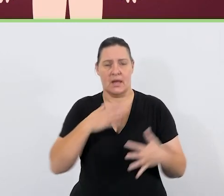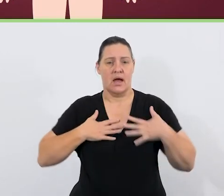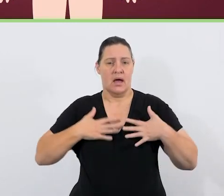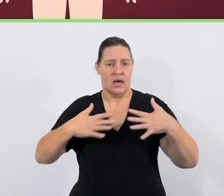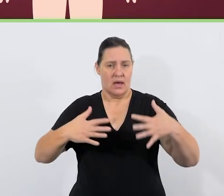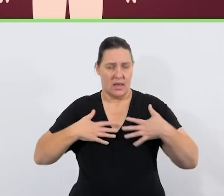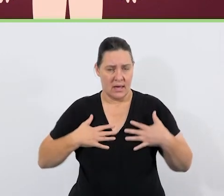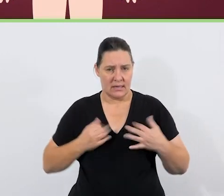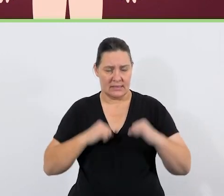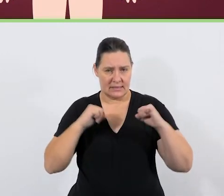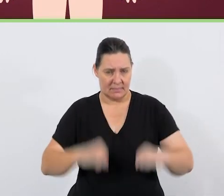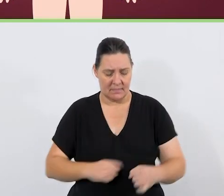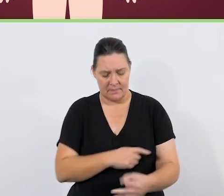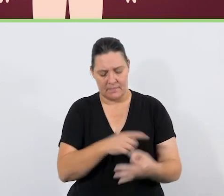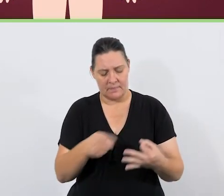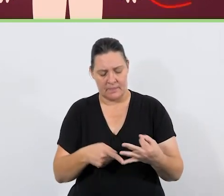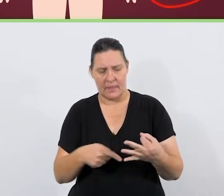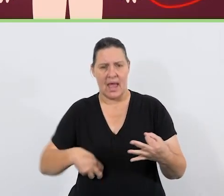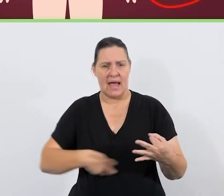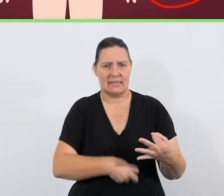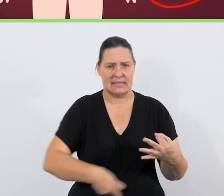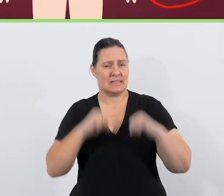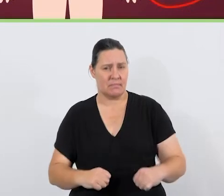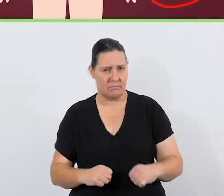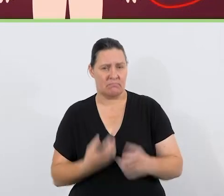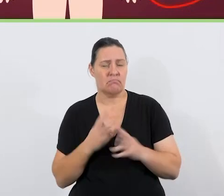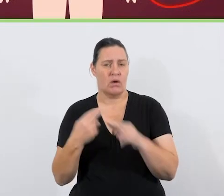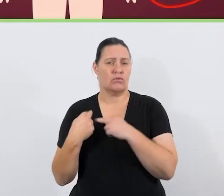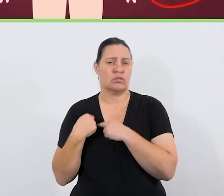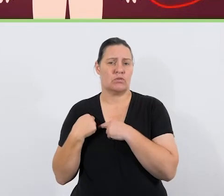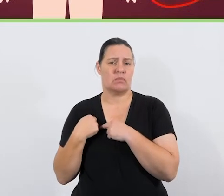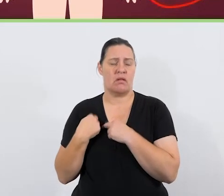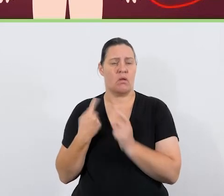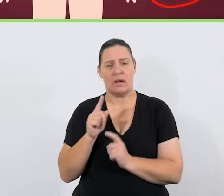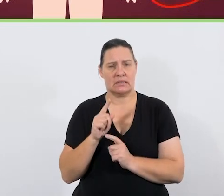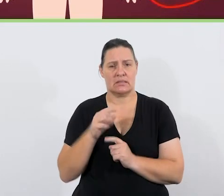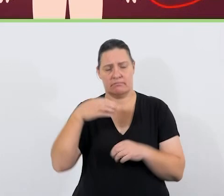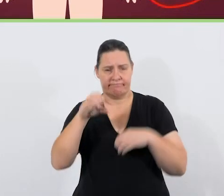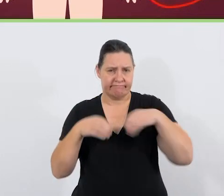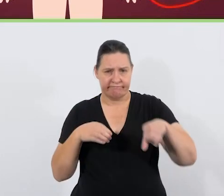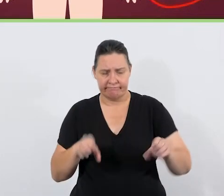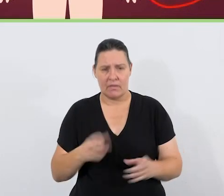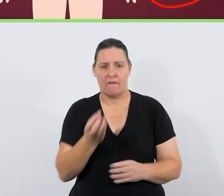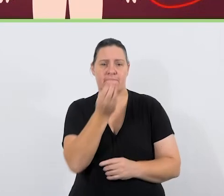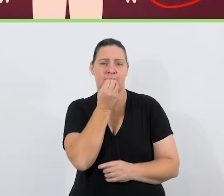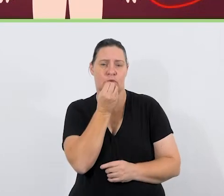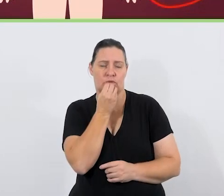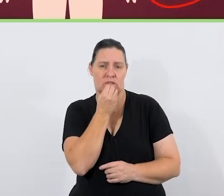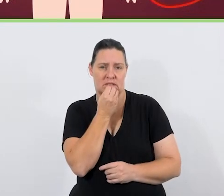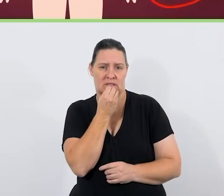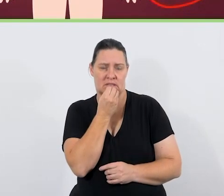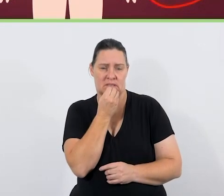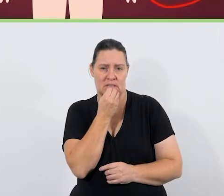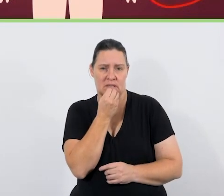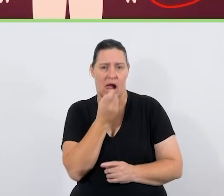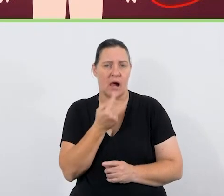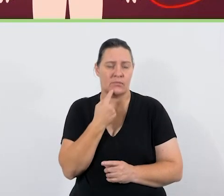human beings. So when you are looking at this picture alongside, you can see that this is the human body and its internal